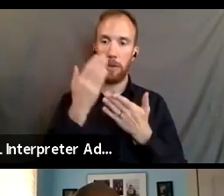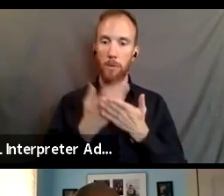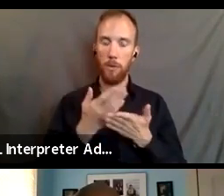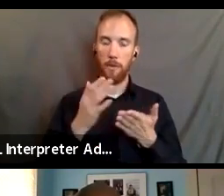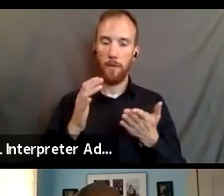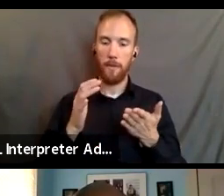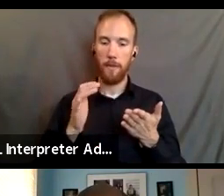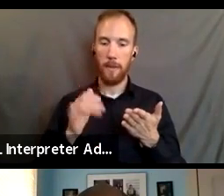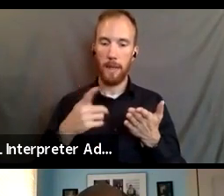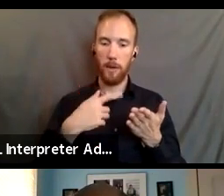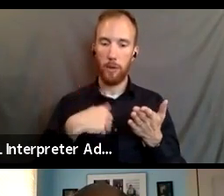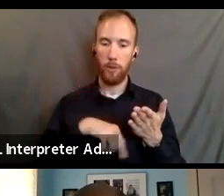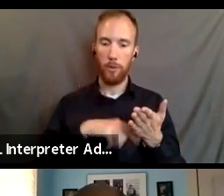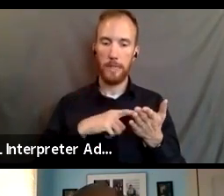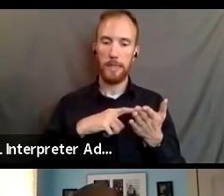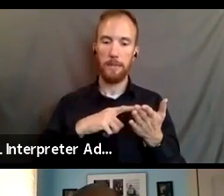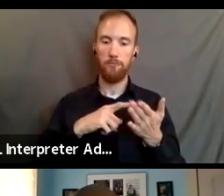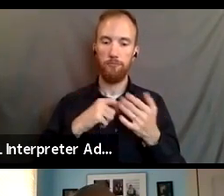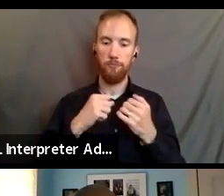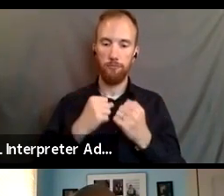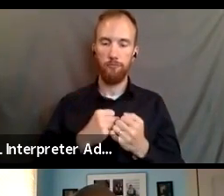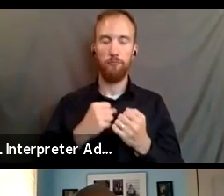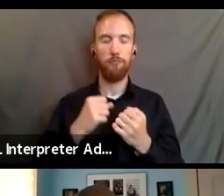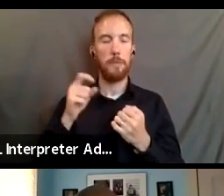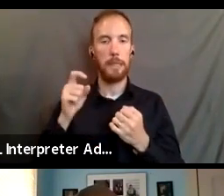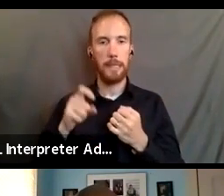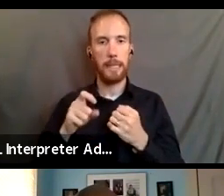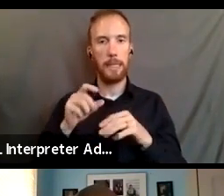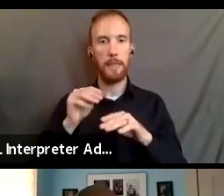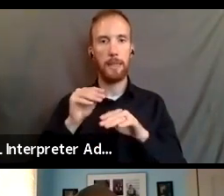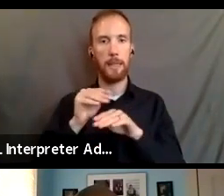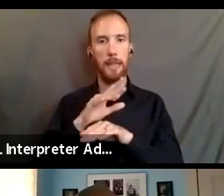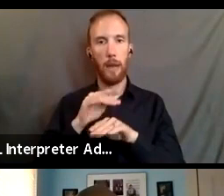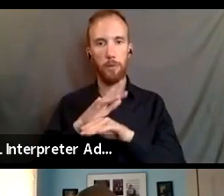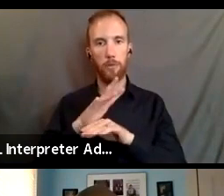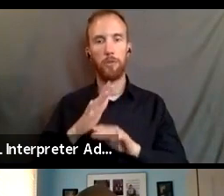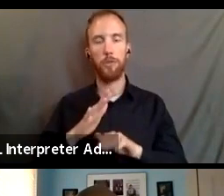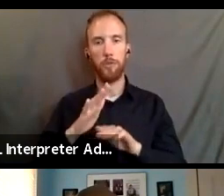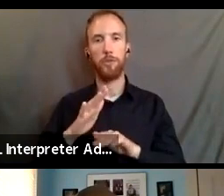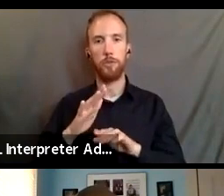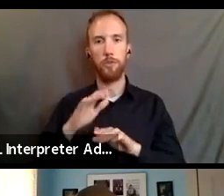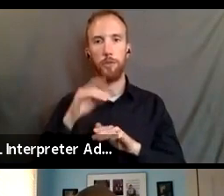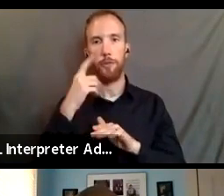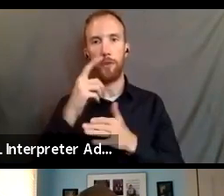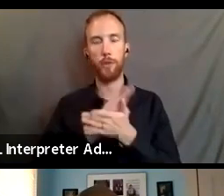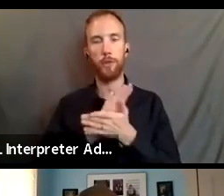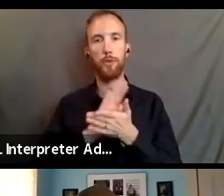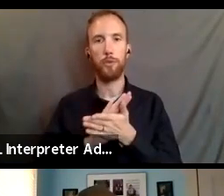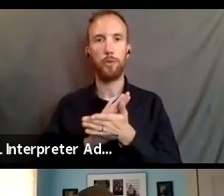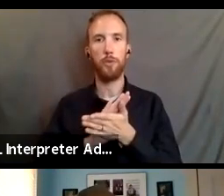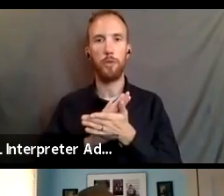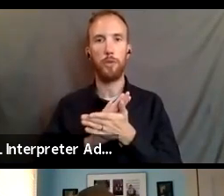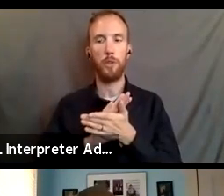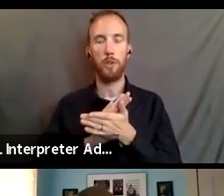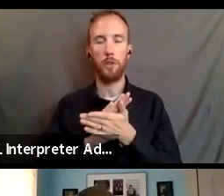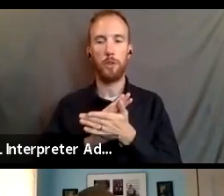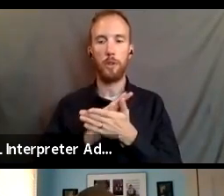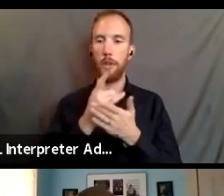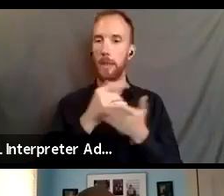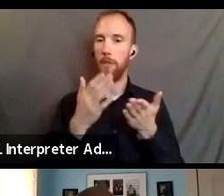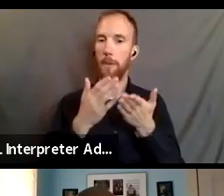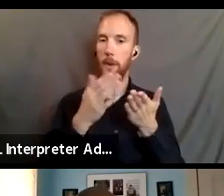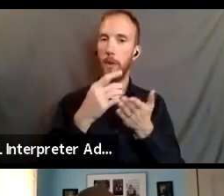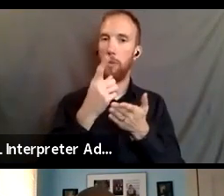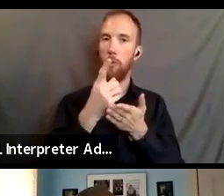dire need of uh counselors in our school the fact is is that they recommend one counselor social worker for every